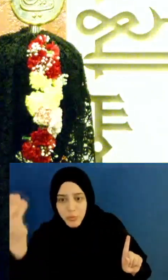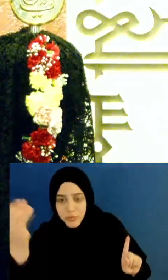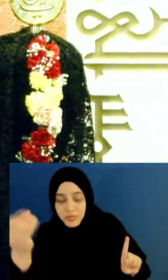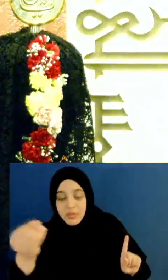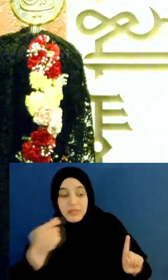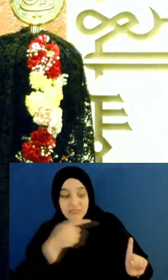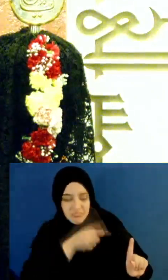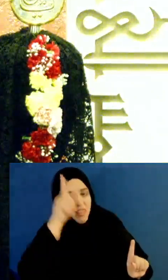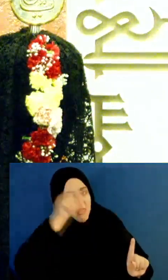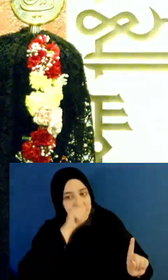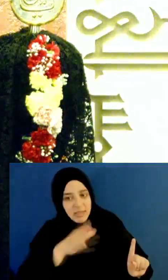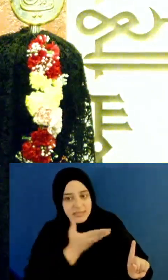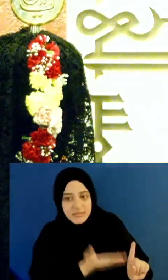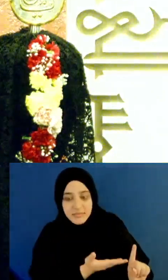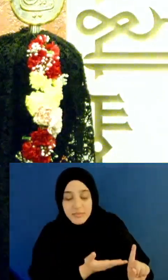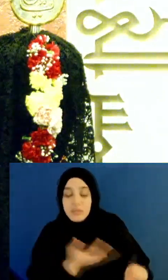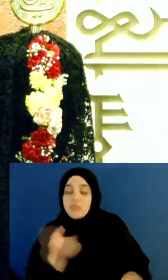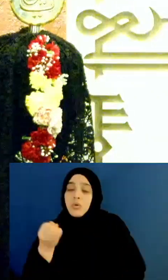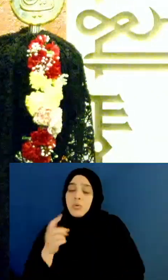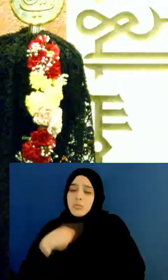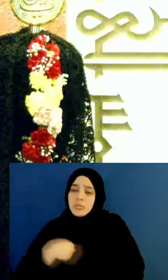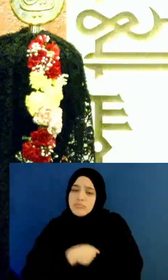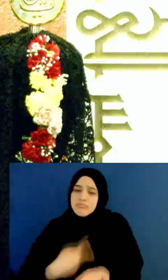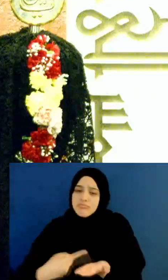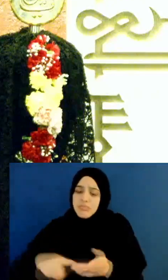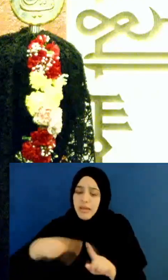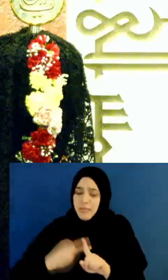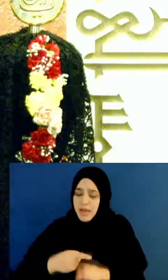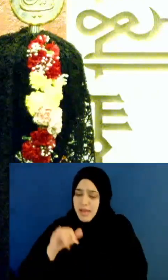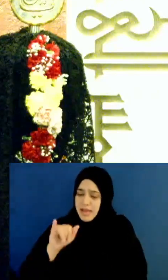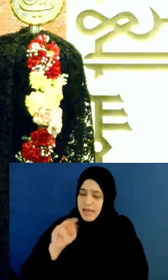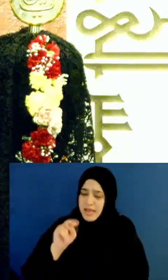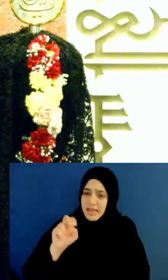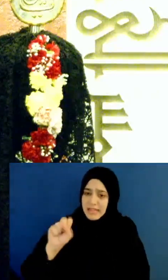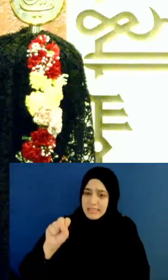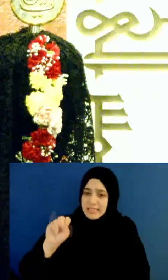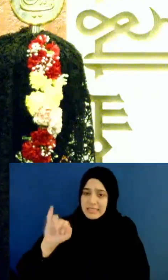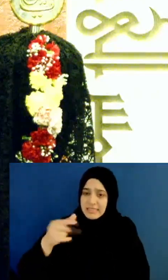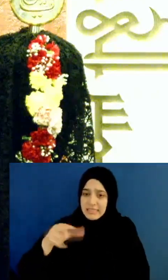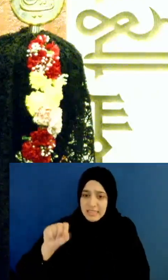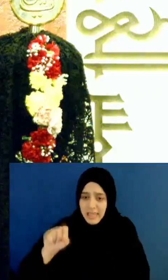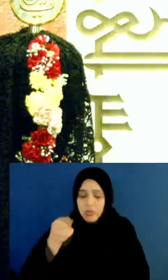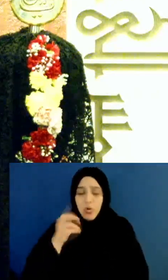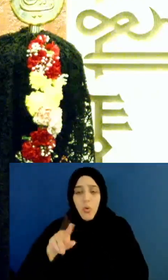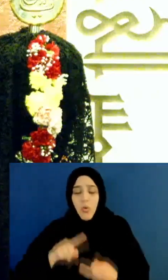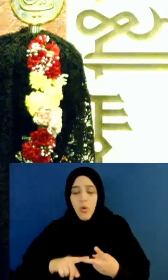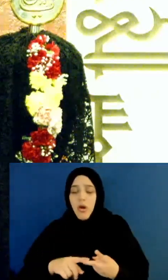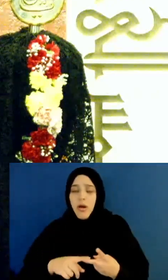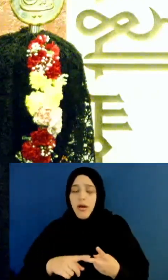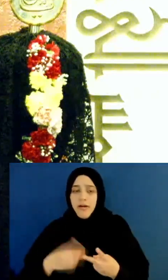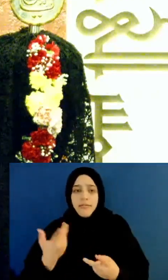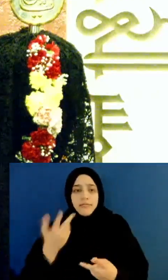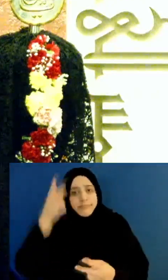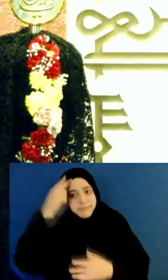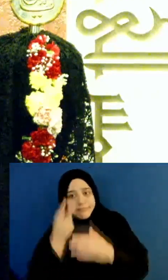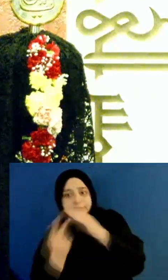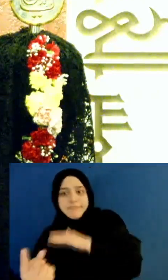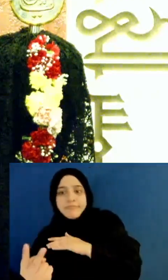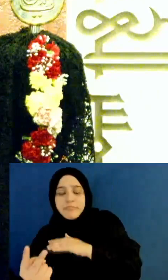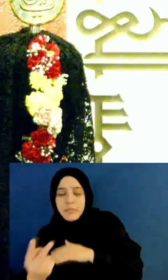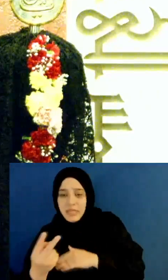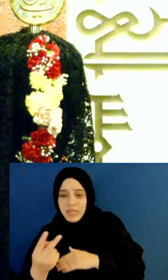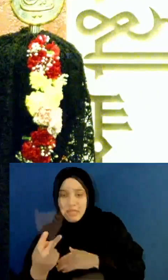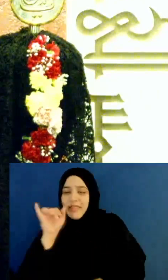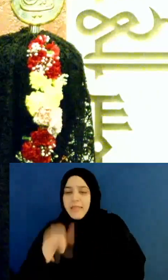or foresightedness, it is to know where you were. You were in a state of non-existence, and Allah, out of